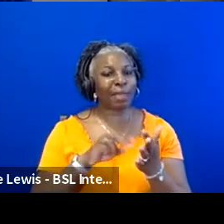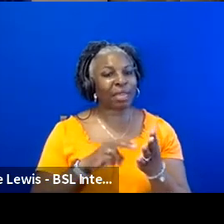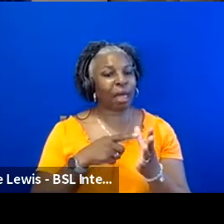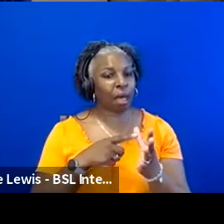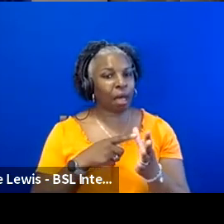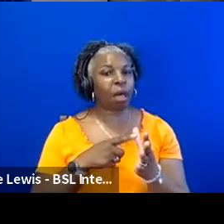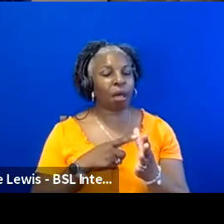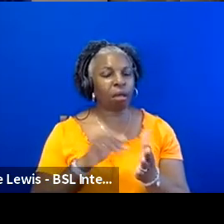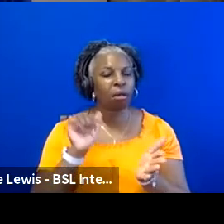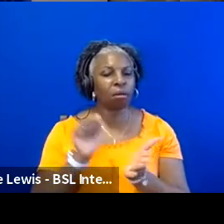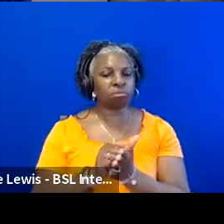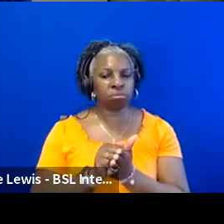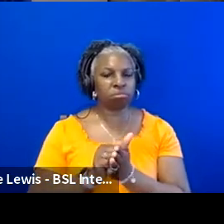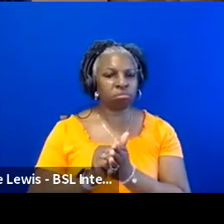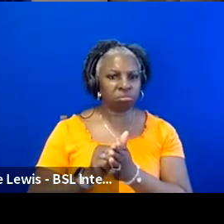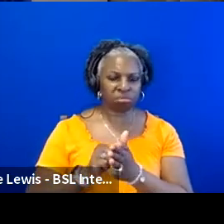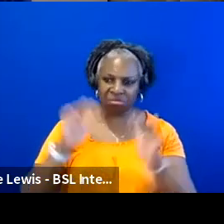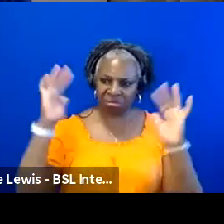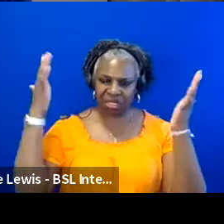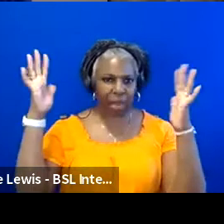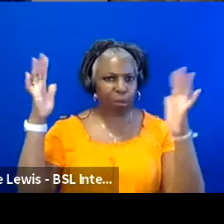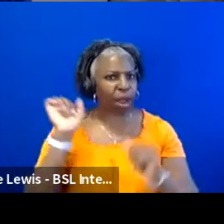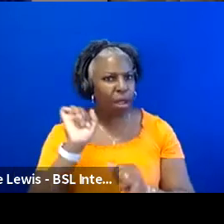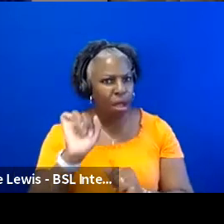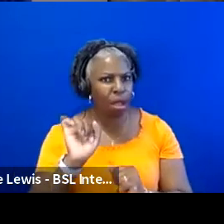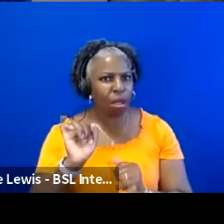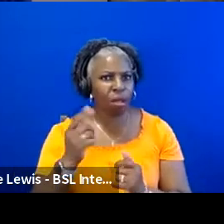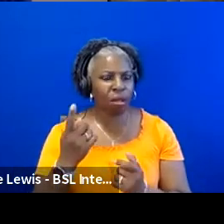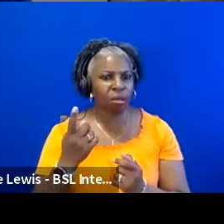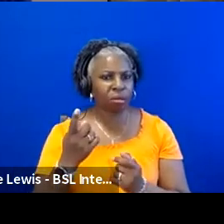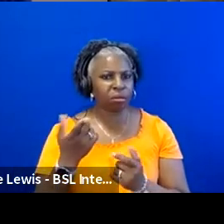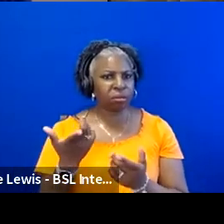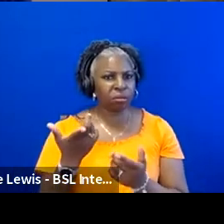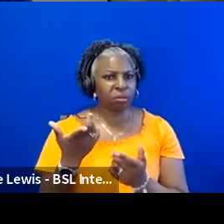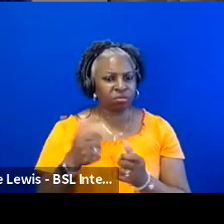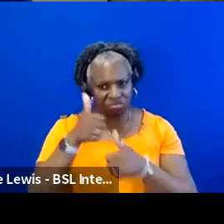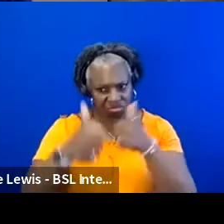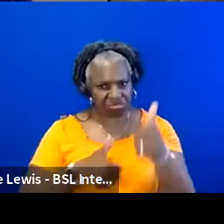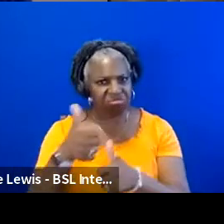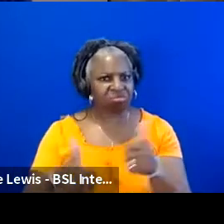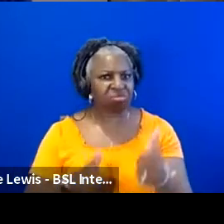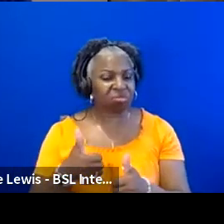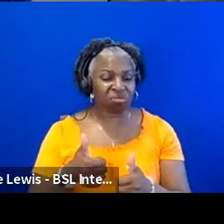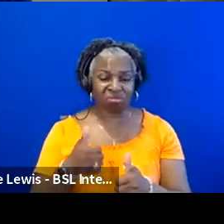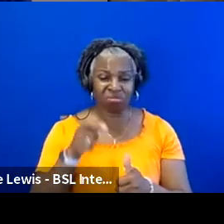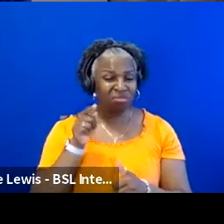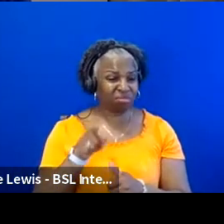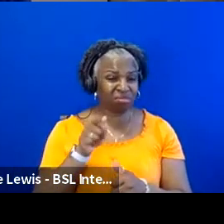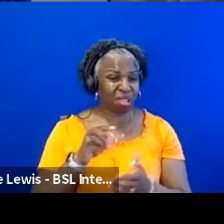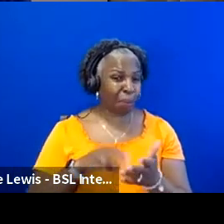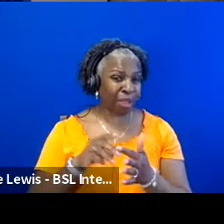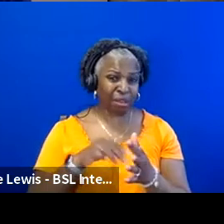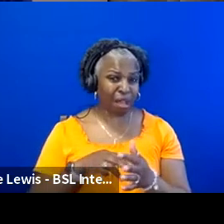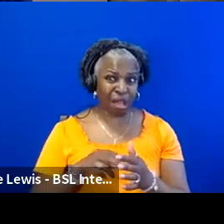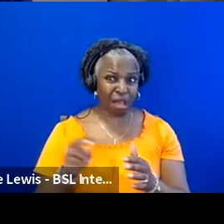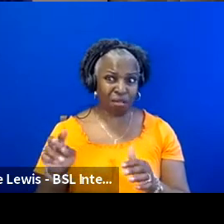Year last year, even though she's not that type of person who's kind of pursuing that international attention at all. And I do wanna say, you know, the